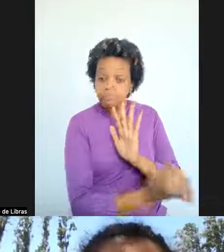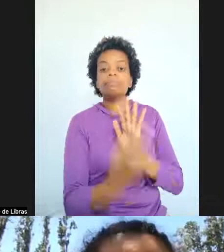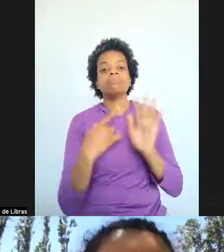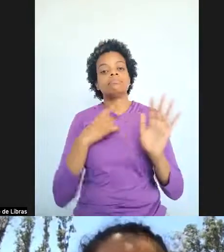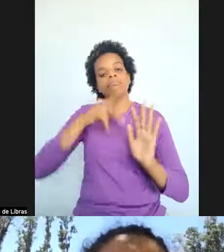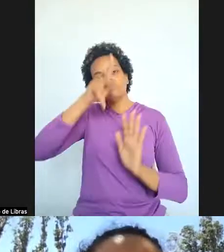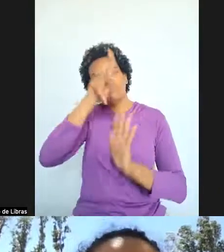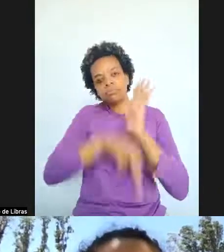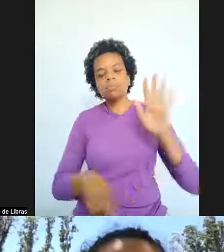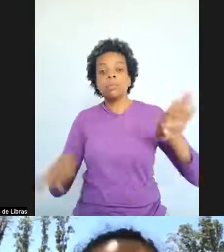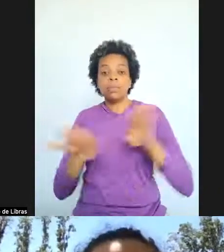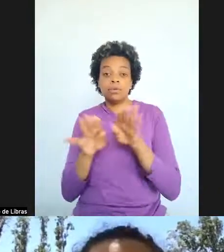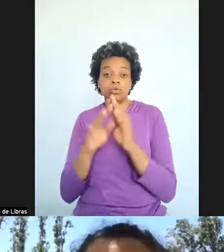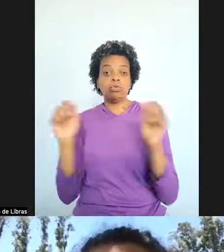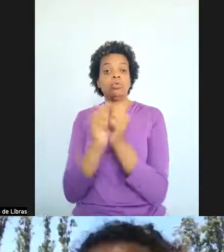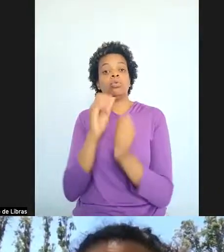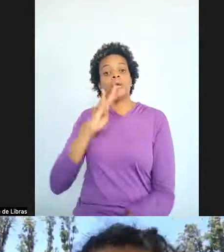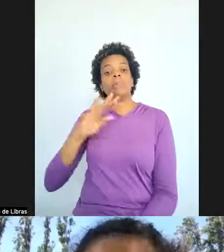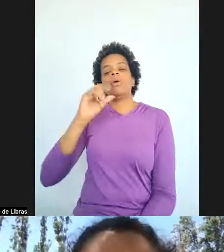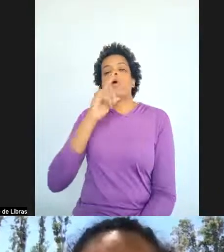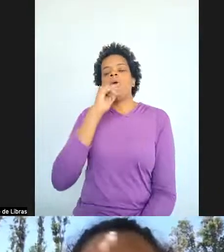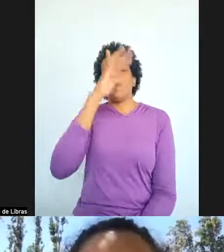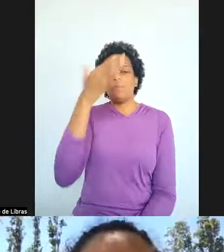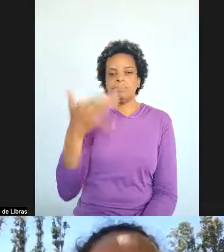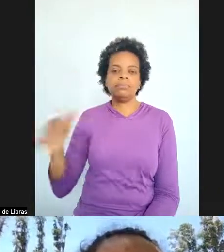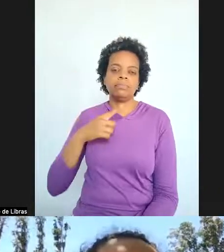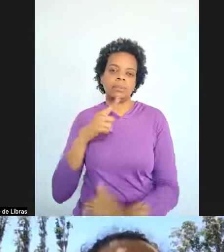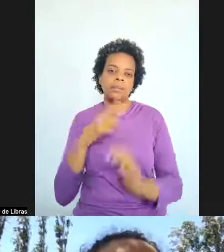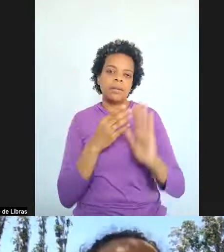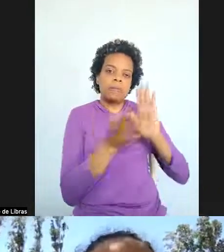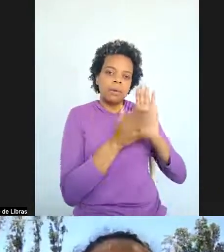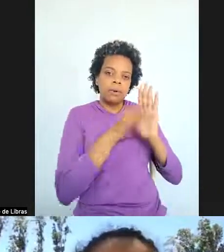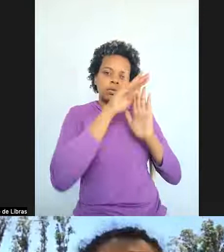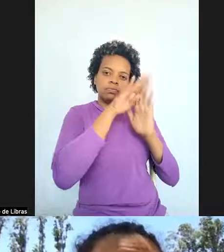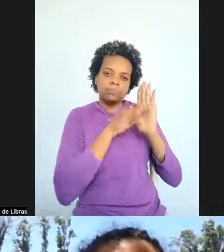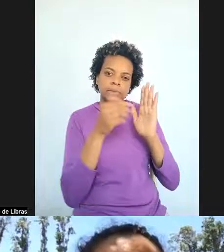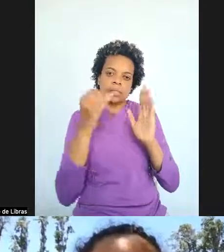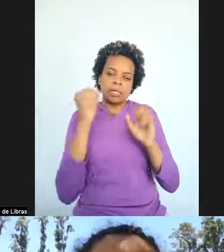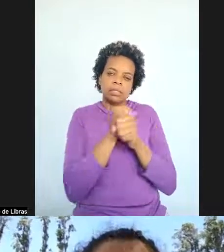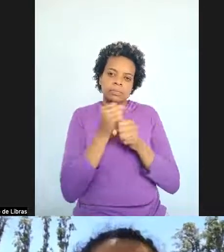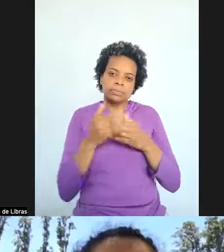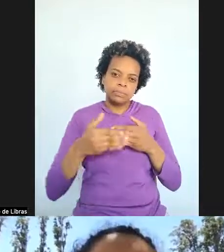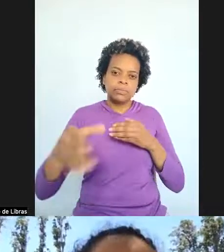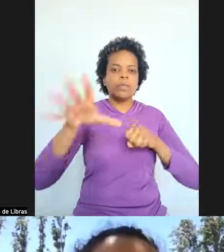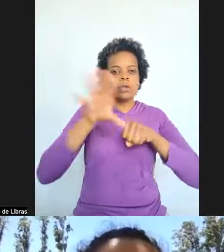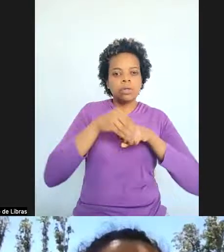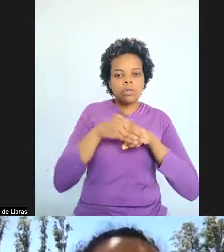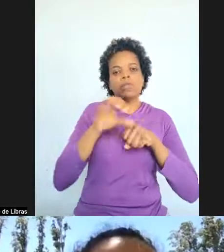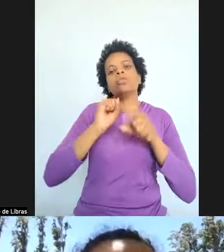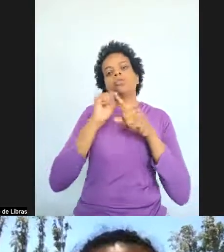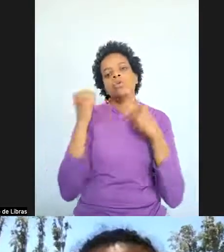that the projects of the Biomar Network propose that we should work on in the next decade: